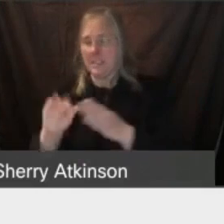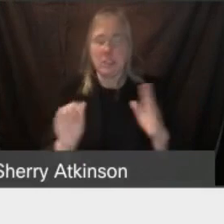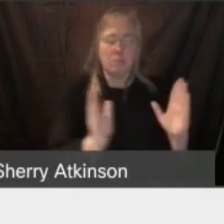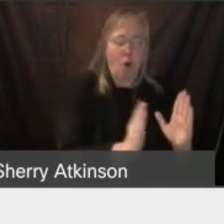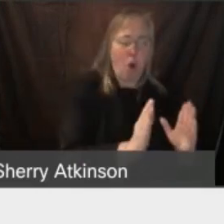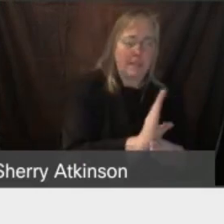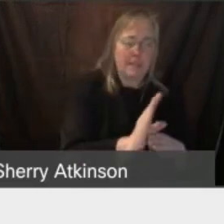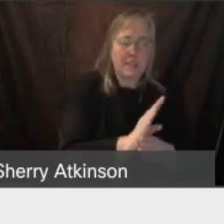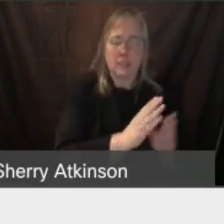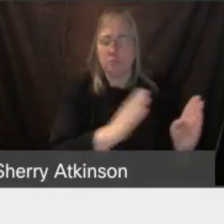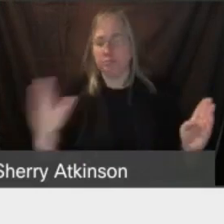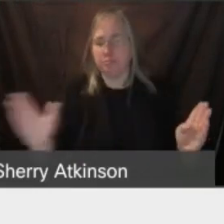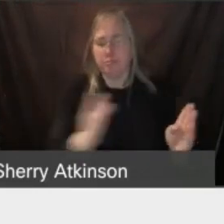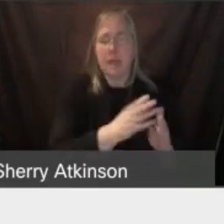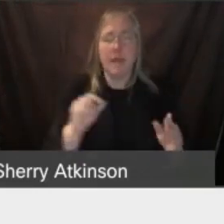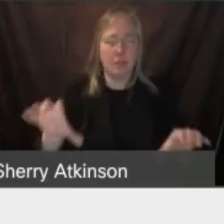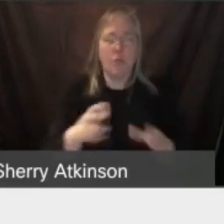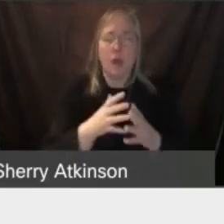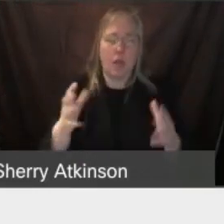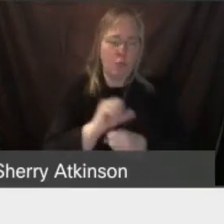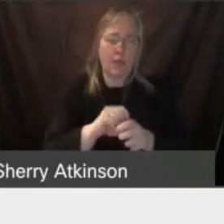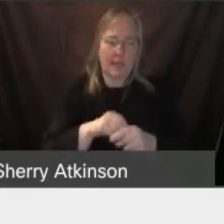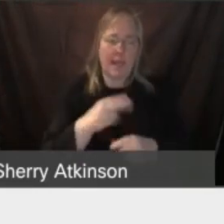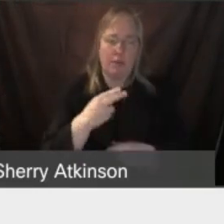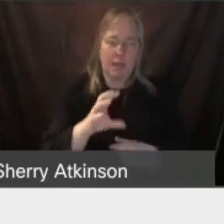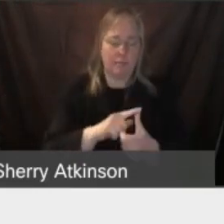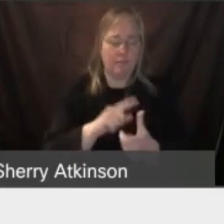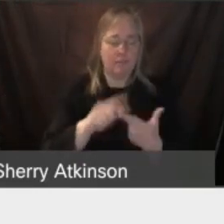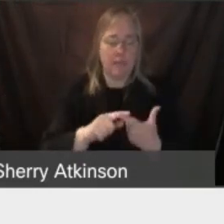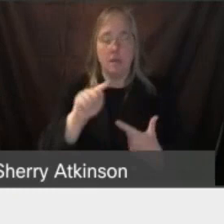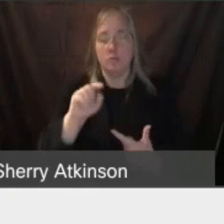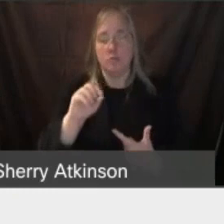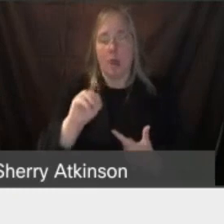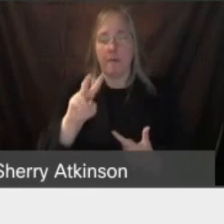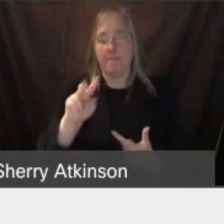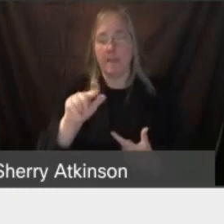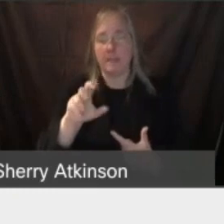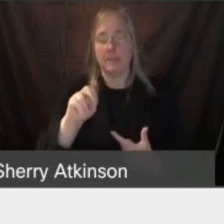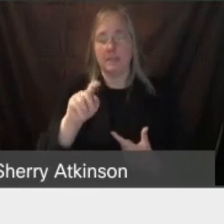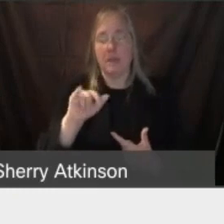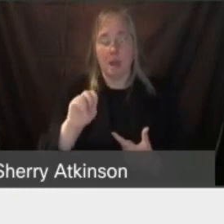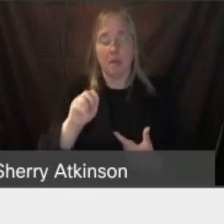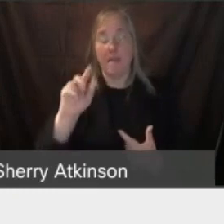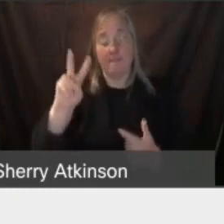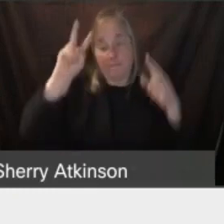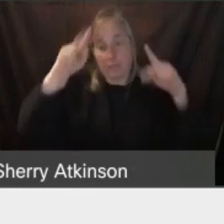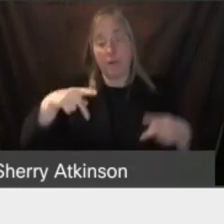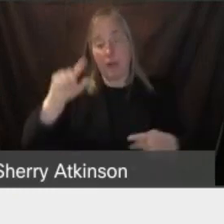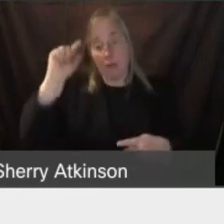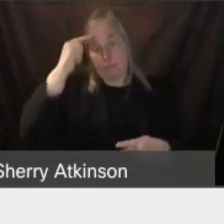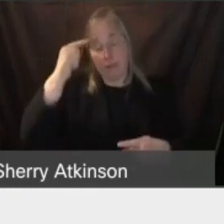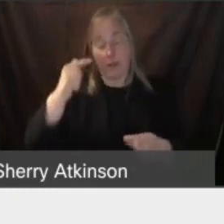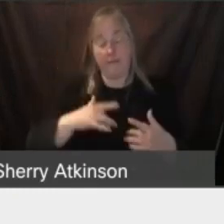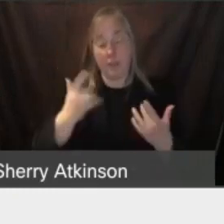lot of work in the county. We have Tom Valentine, who's Vice President of Government Affairs for